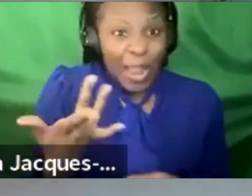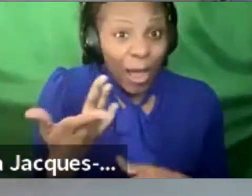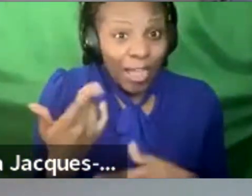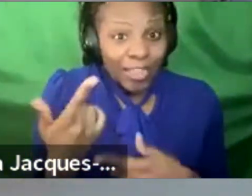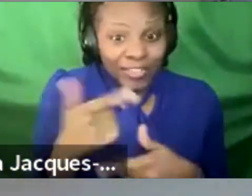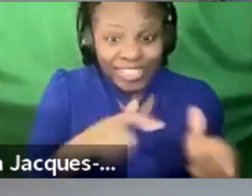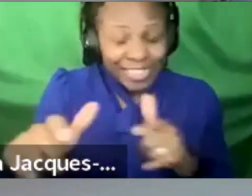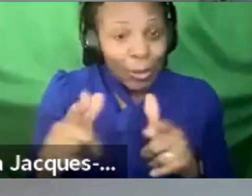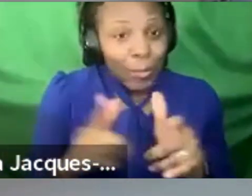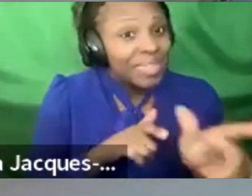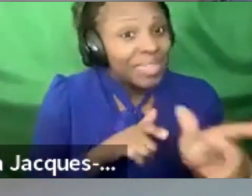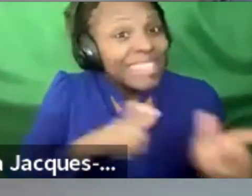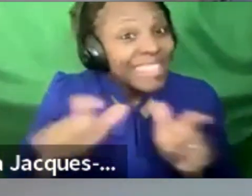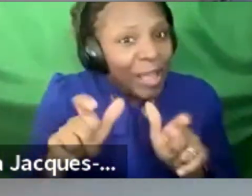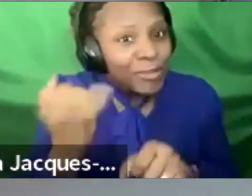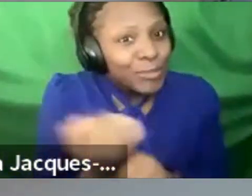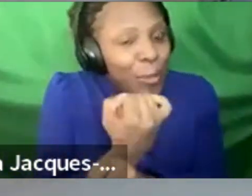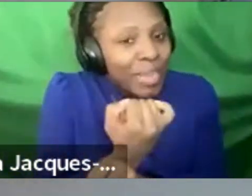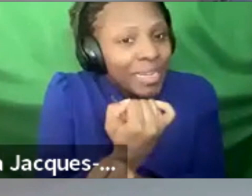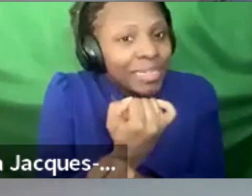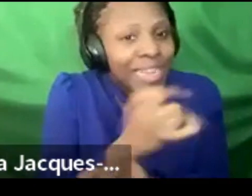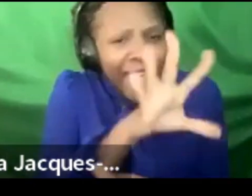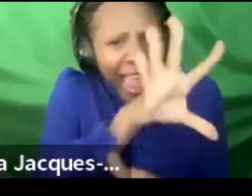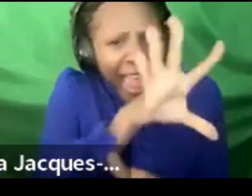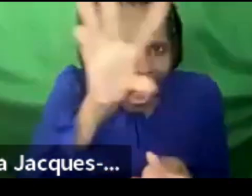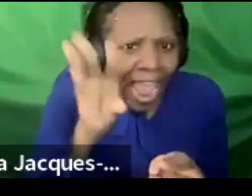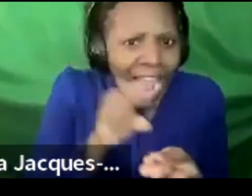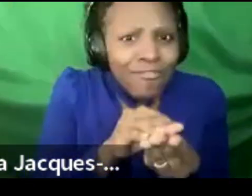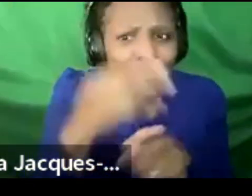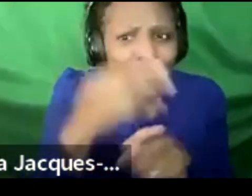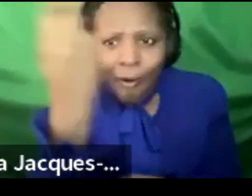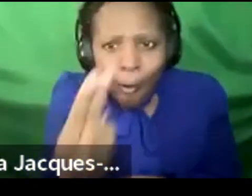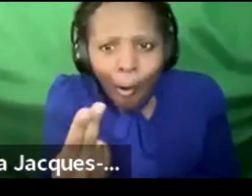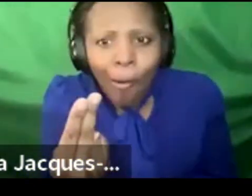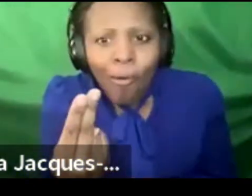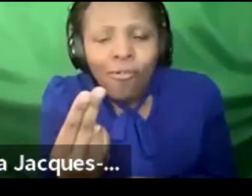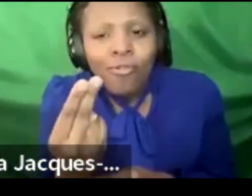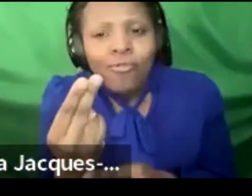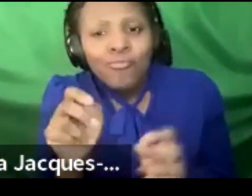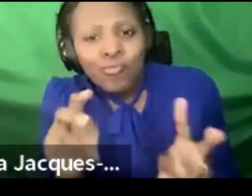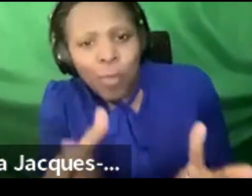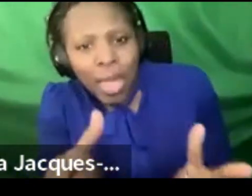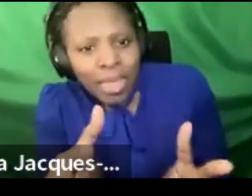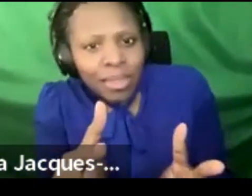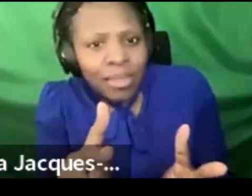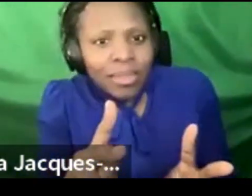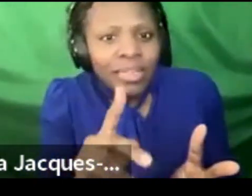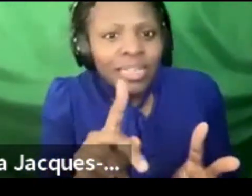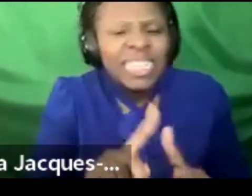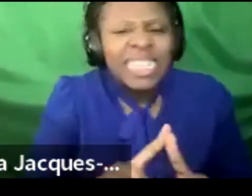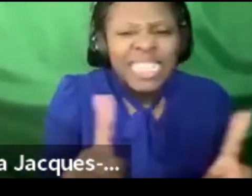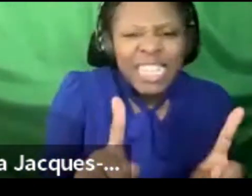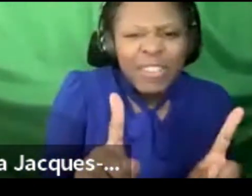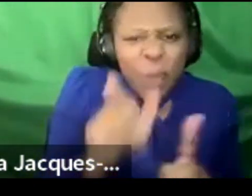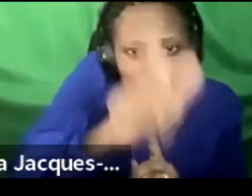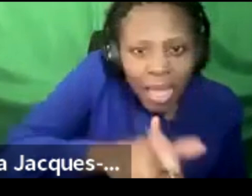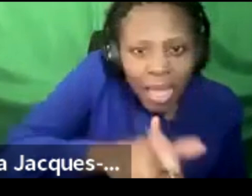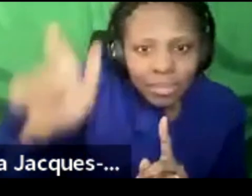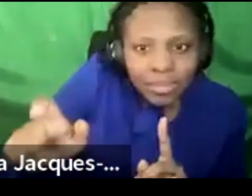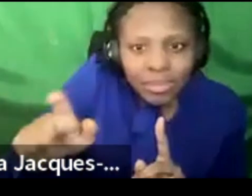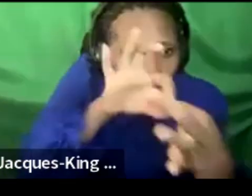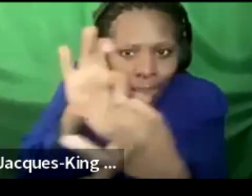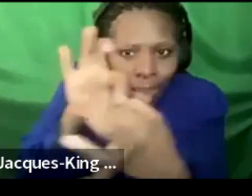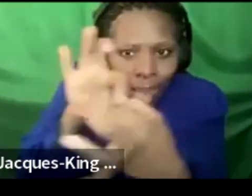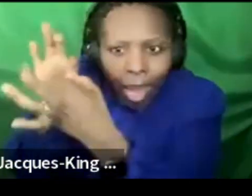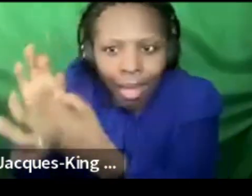anymore, has managed to span every single art form and speak to every single kind of person, which